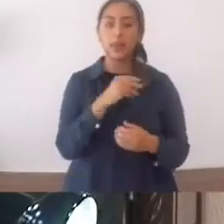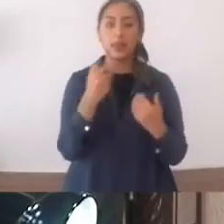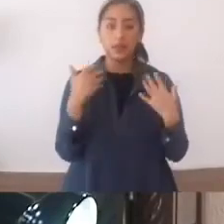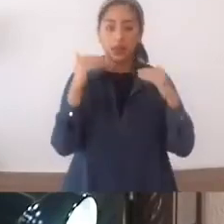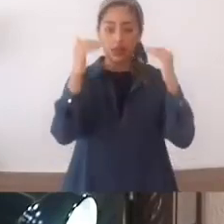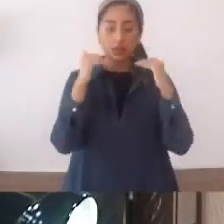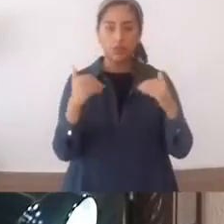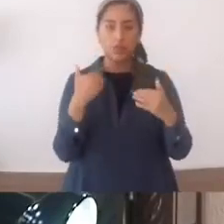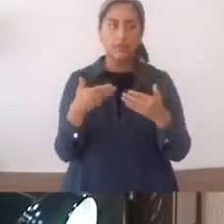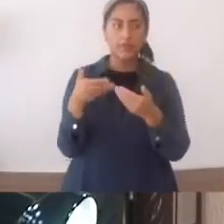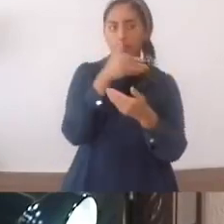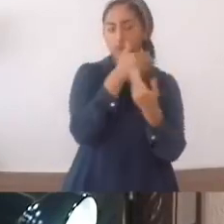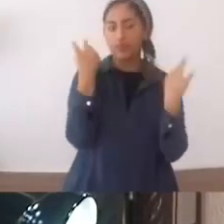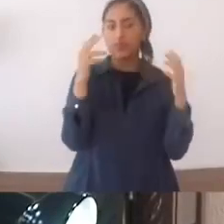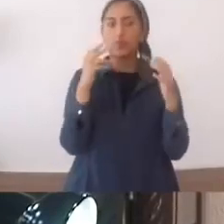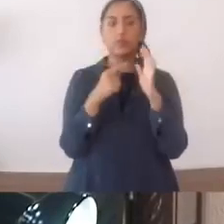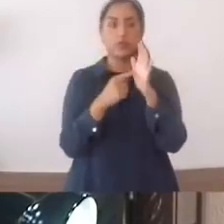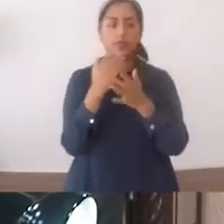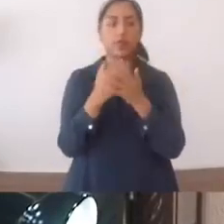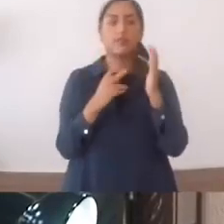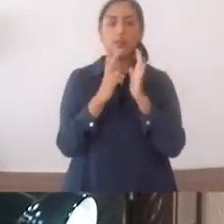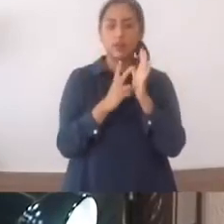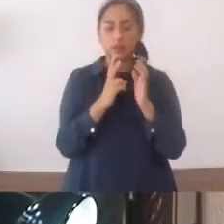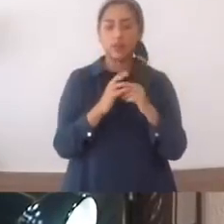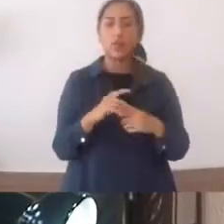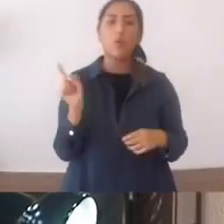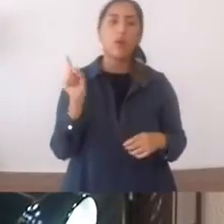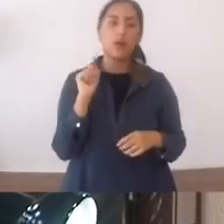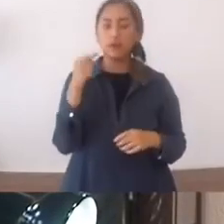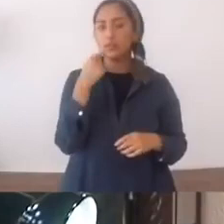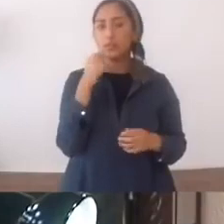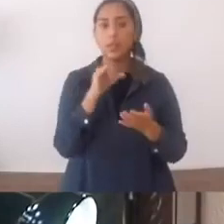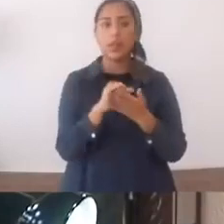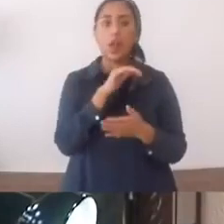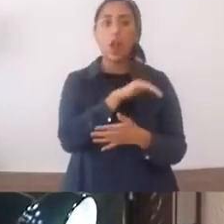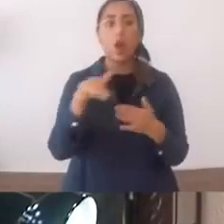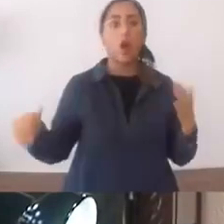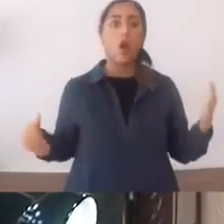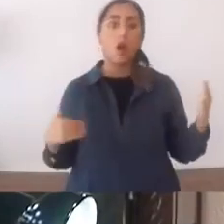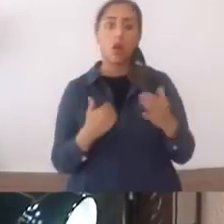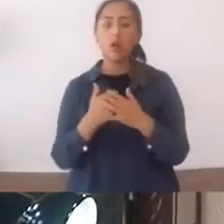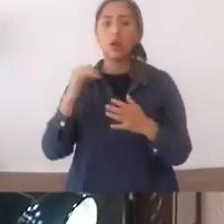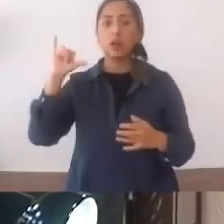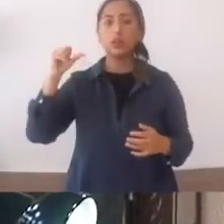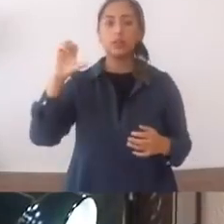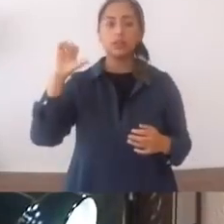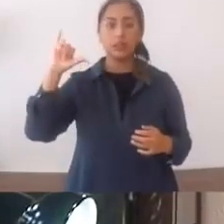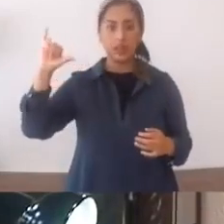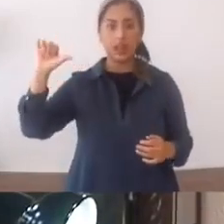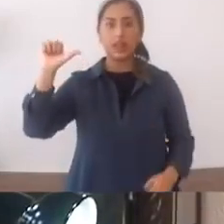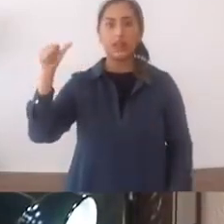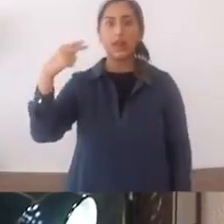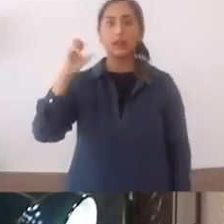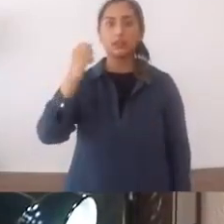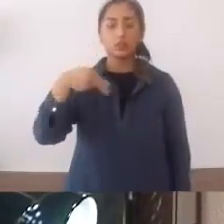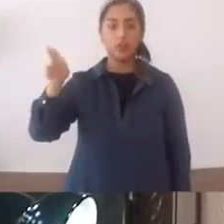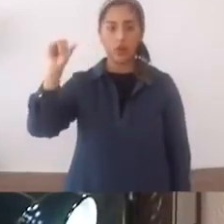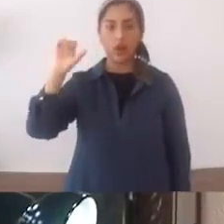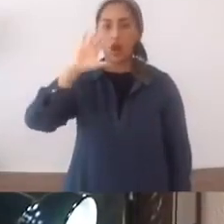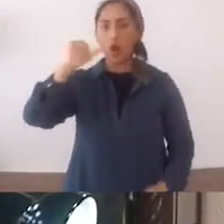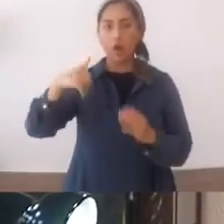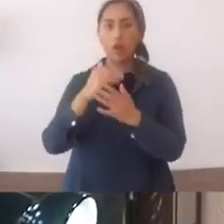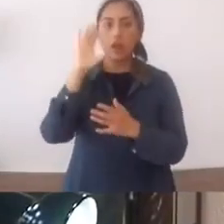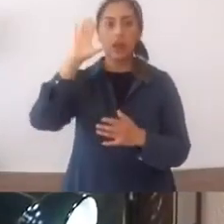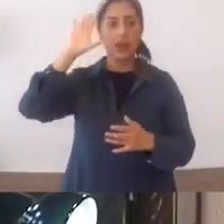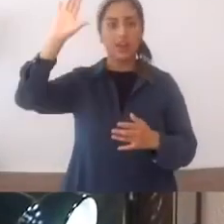going to see all of this. Ya pasamos unos videos anteriormente We just showed some videos donde dice que todo el sufrimiento de Yahshua, where he says HaMashiach,